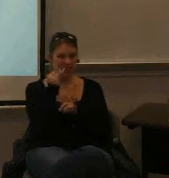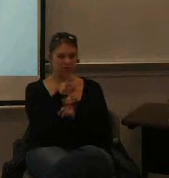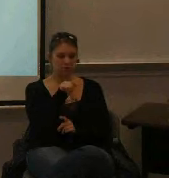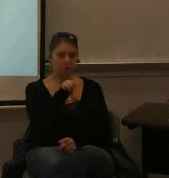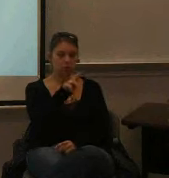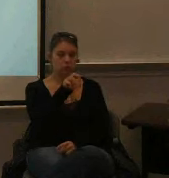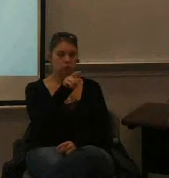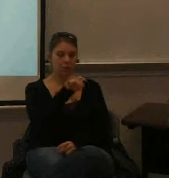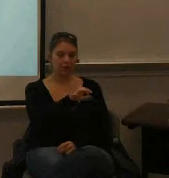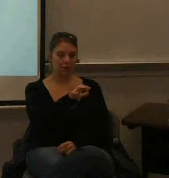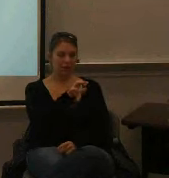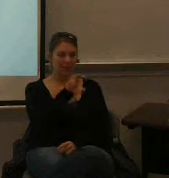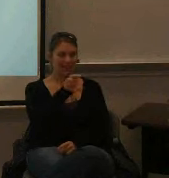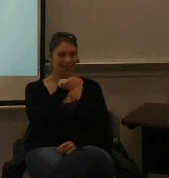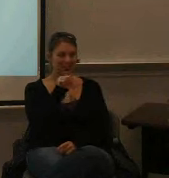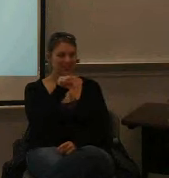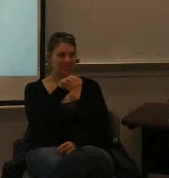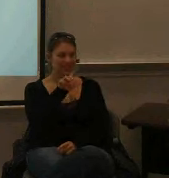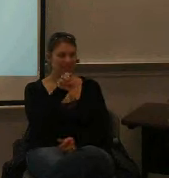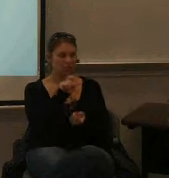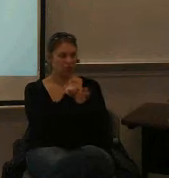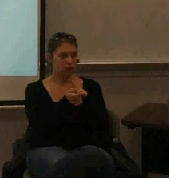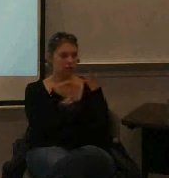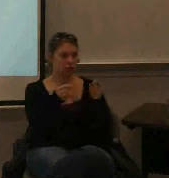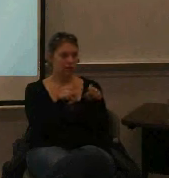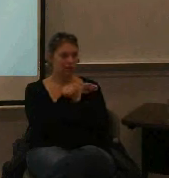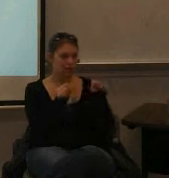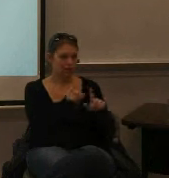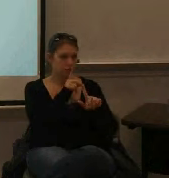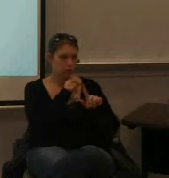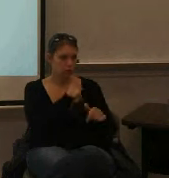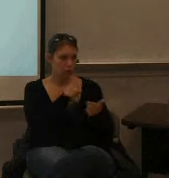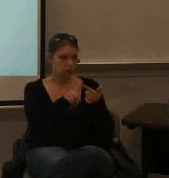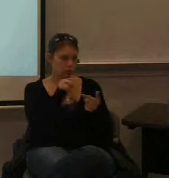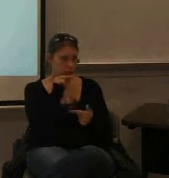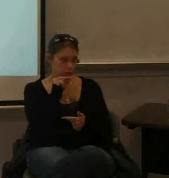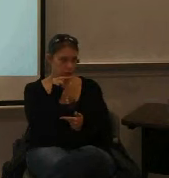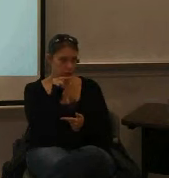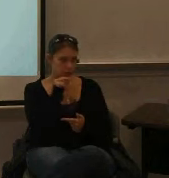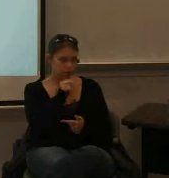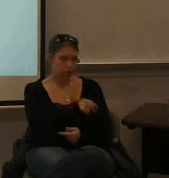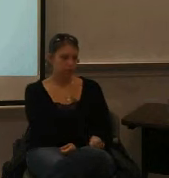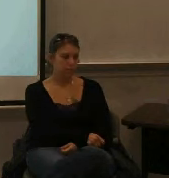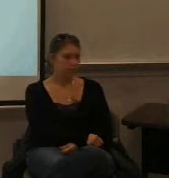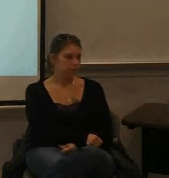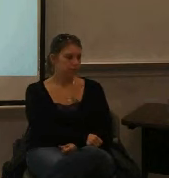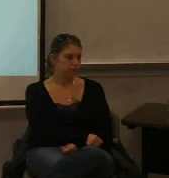trophic cascade that alters the way that systems respond to nutrients.